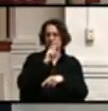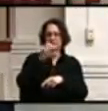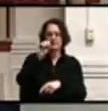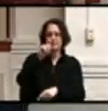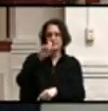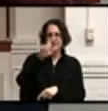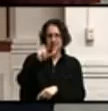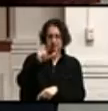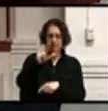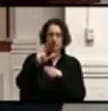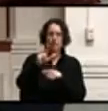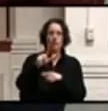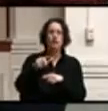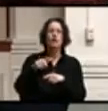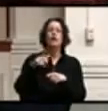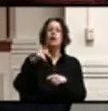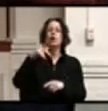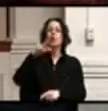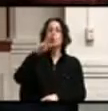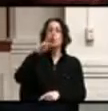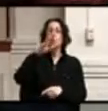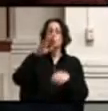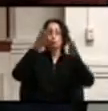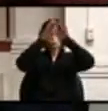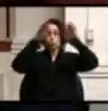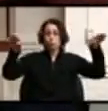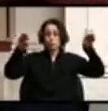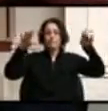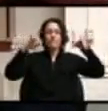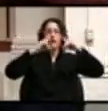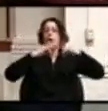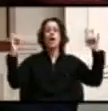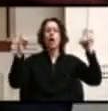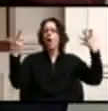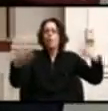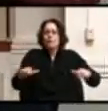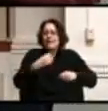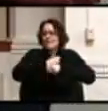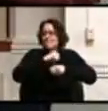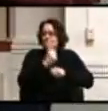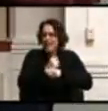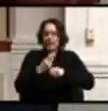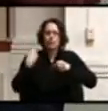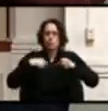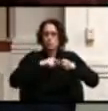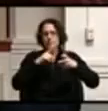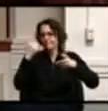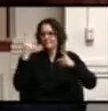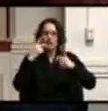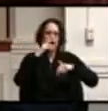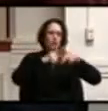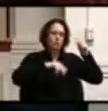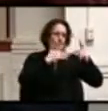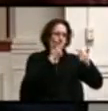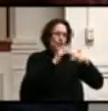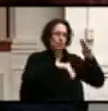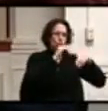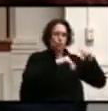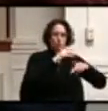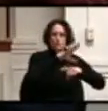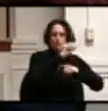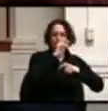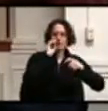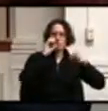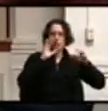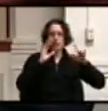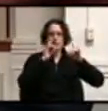Prefabricated wood trusses, a very simple roof. You can see it's relatively simple. We might have some stick-built area here, but essentially pretty